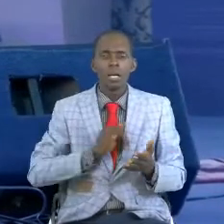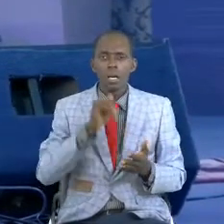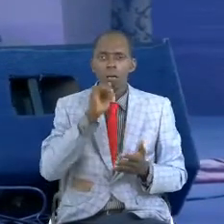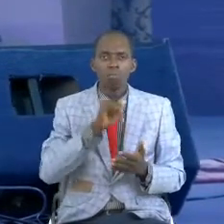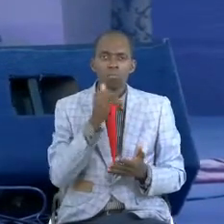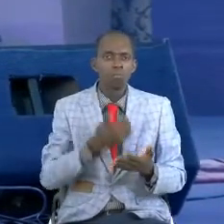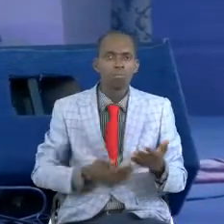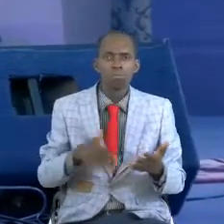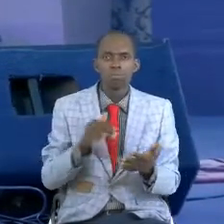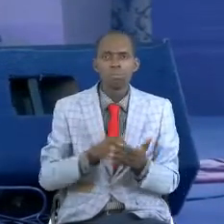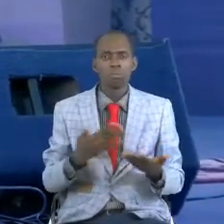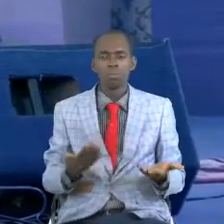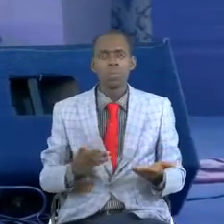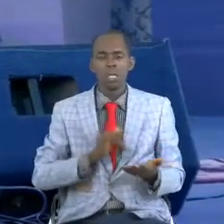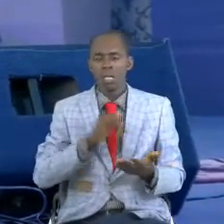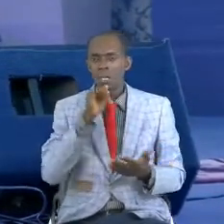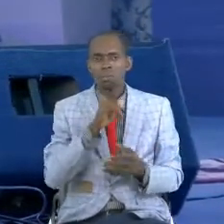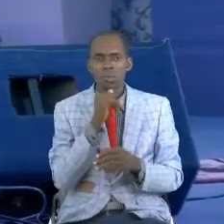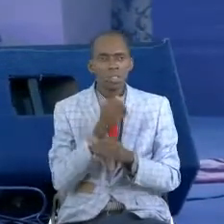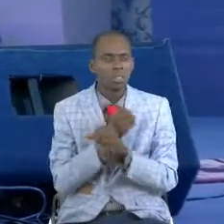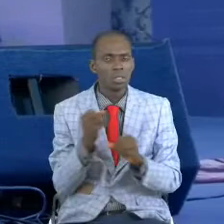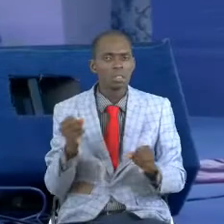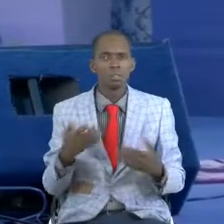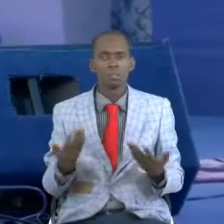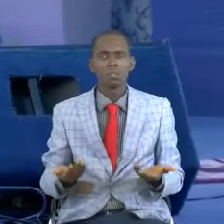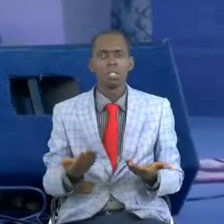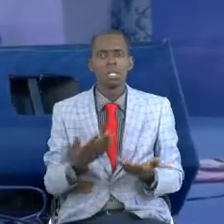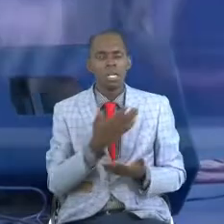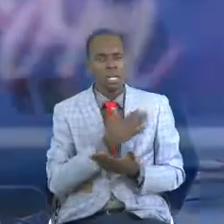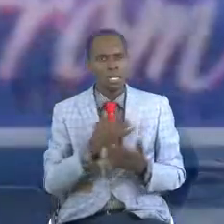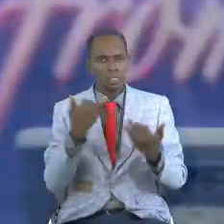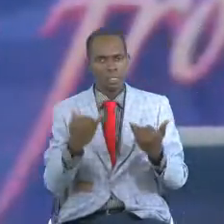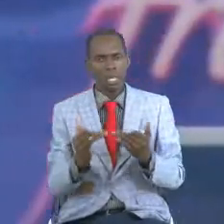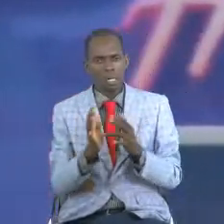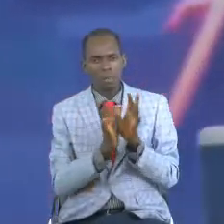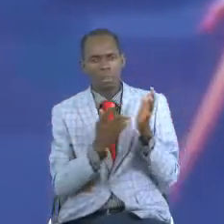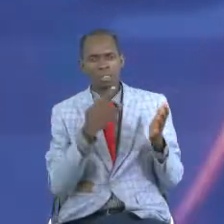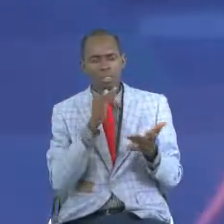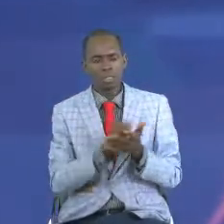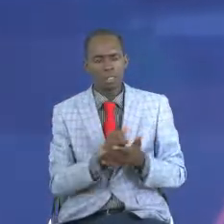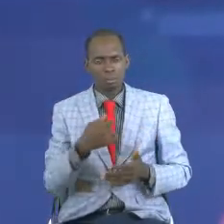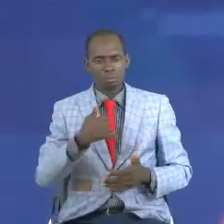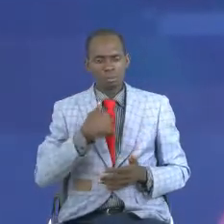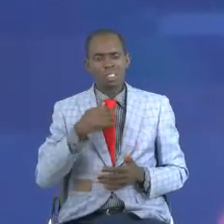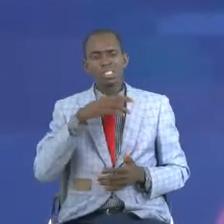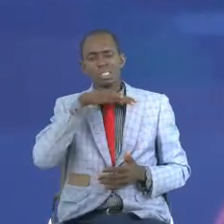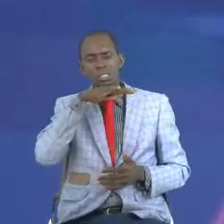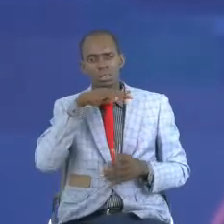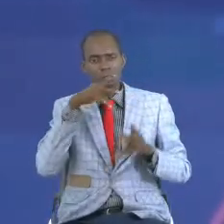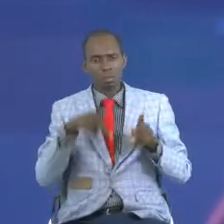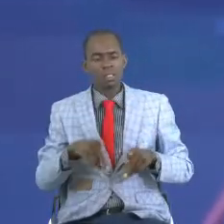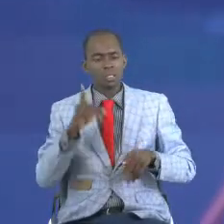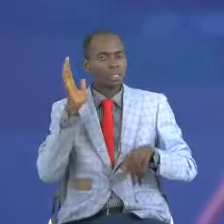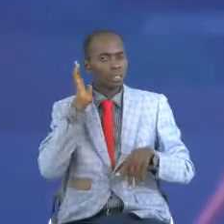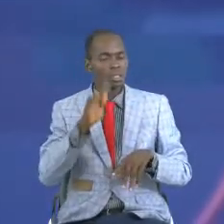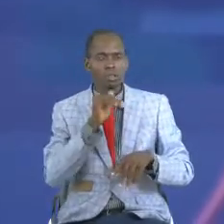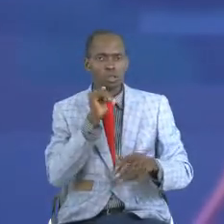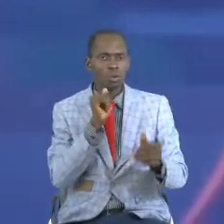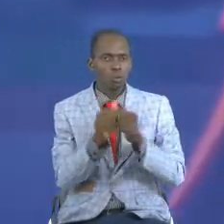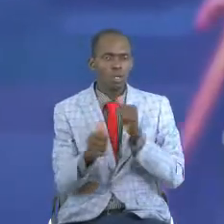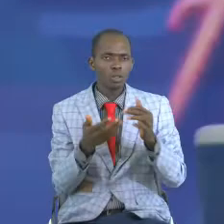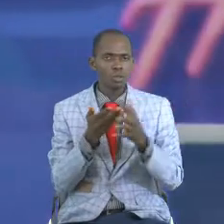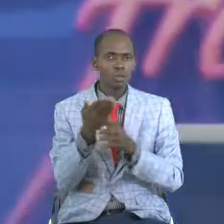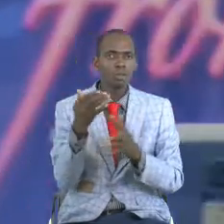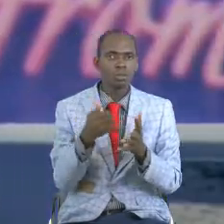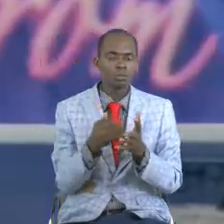I'm not converted. And it says the unclean shall not pass over it. I'll explain to